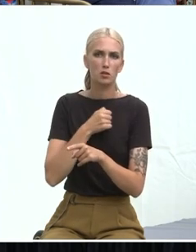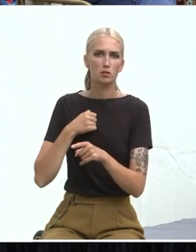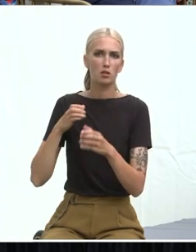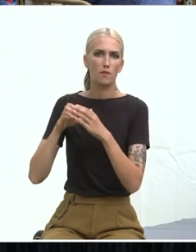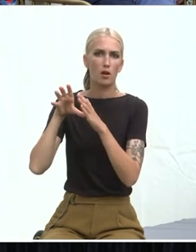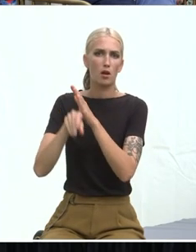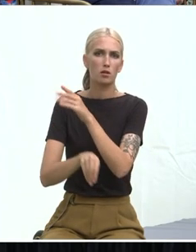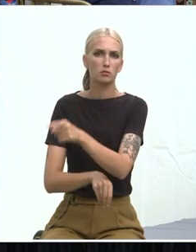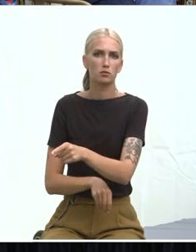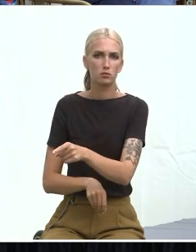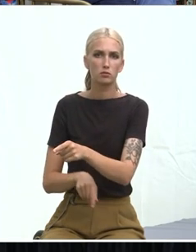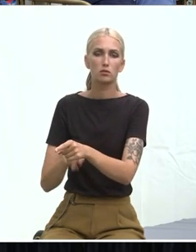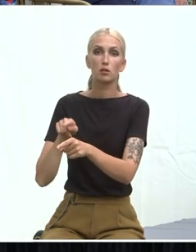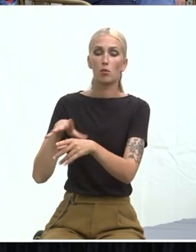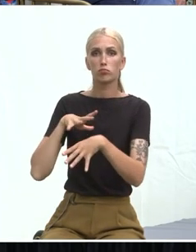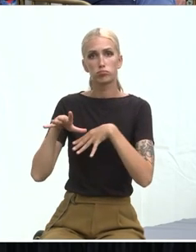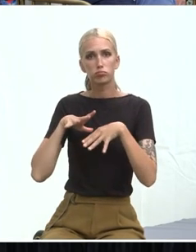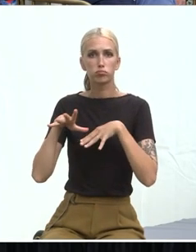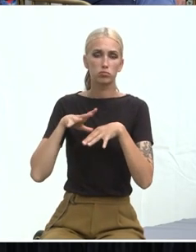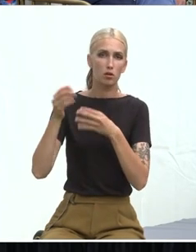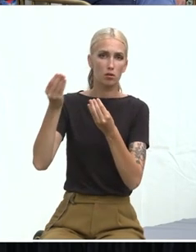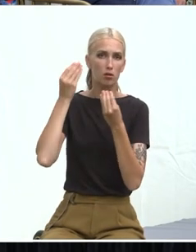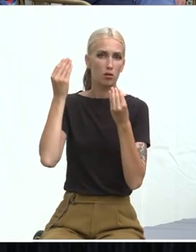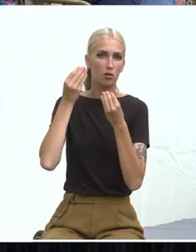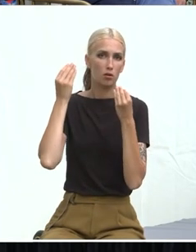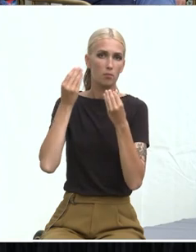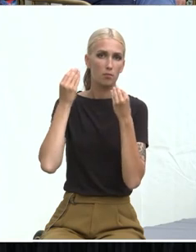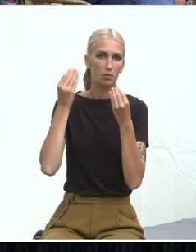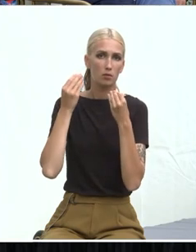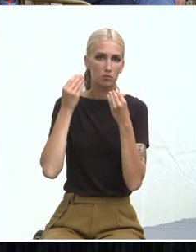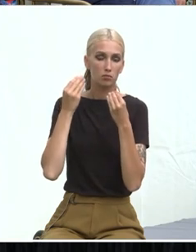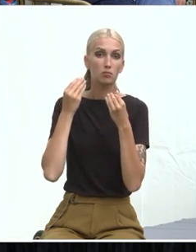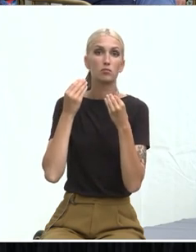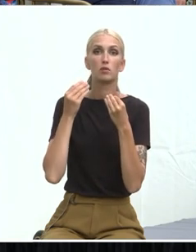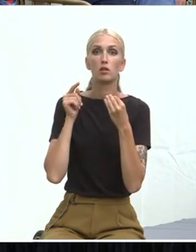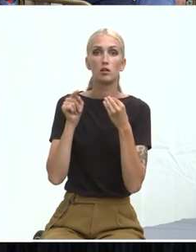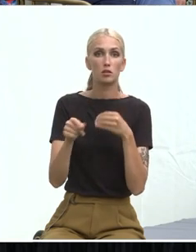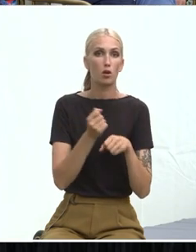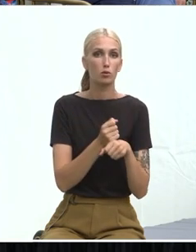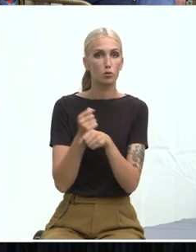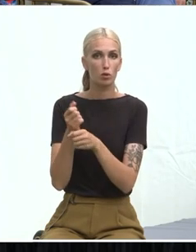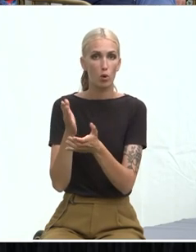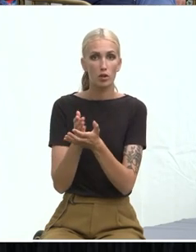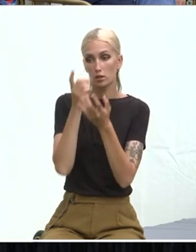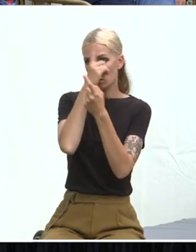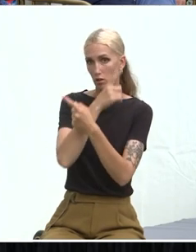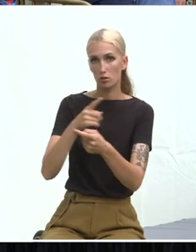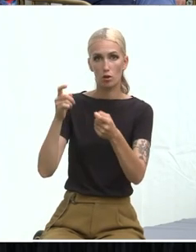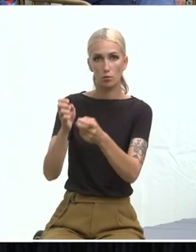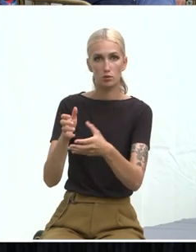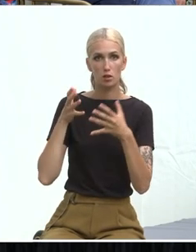are preparing for their studies. And if this is something that is supported, that gives a clear message that